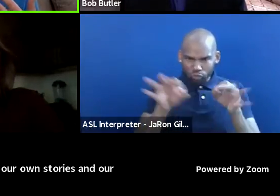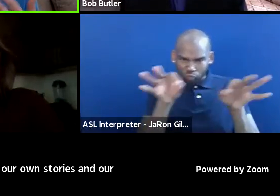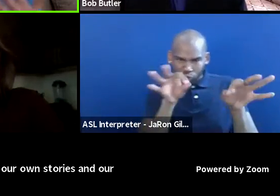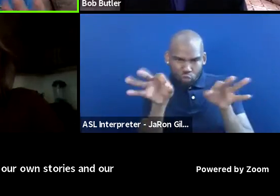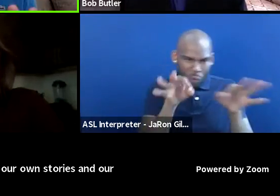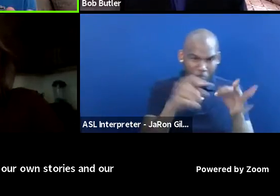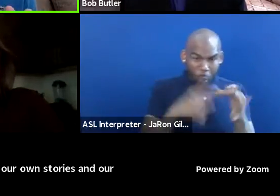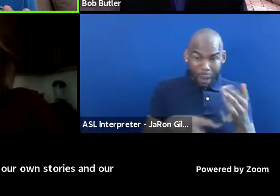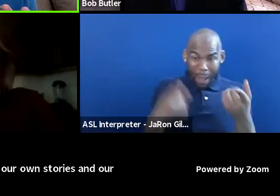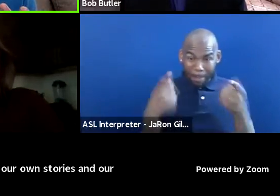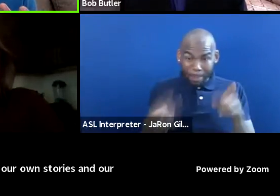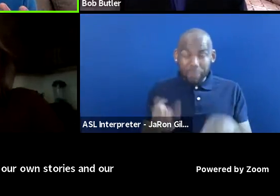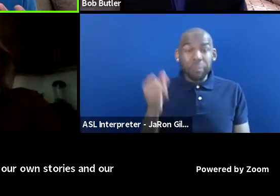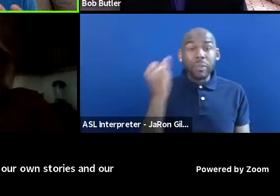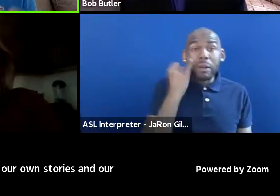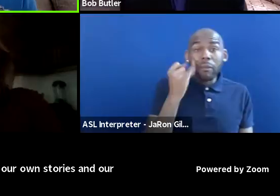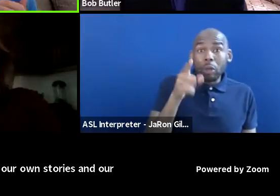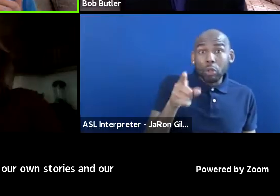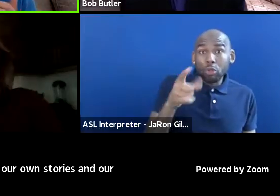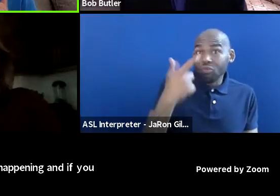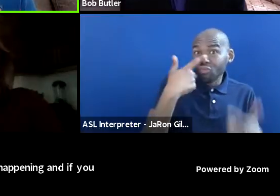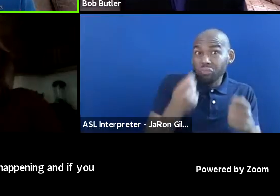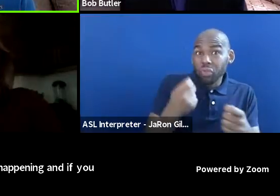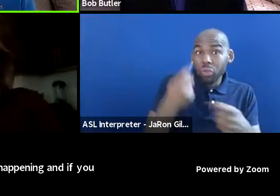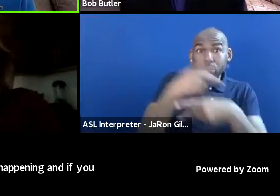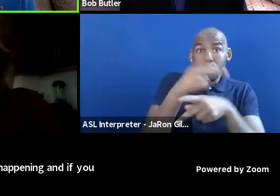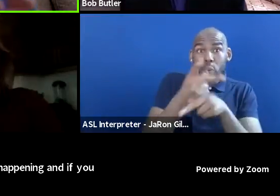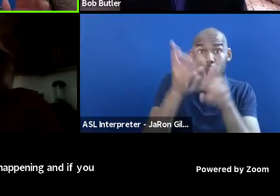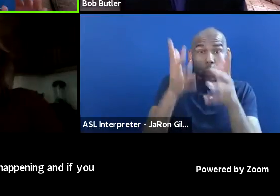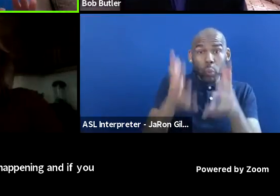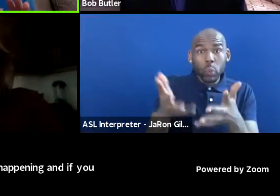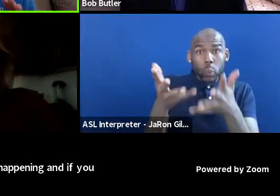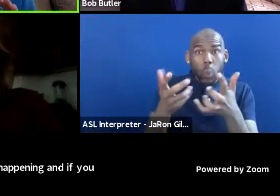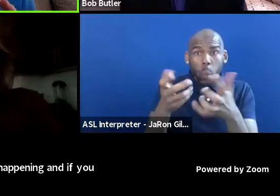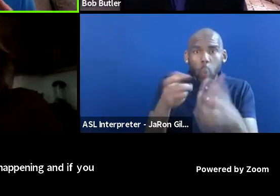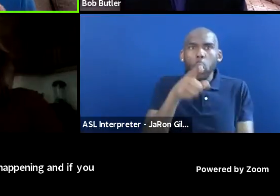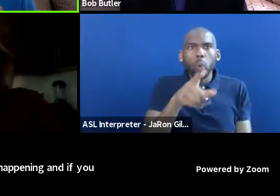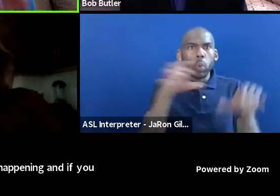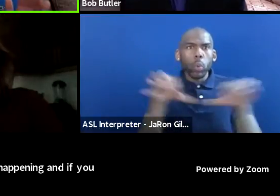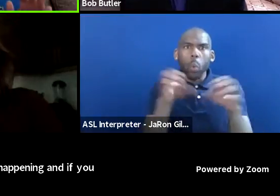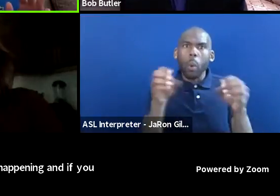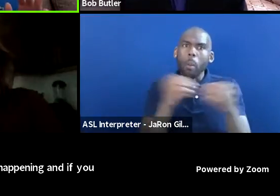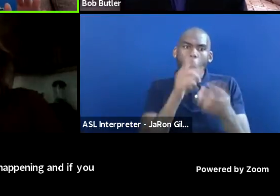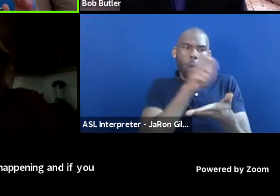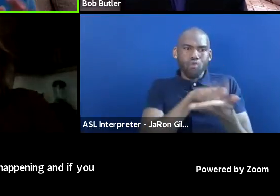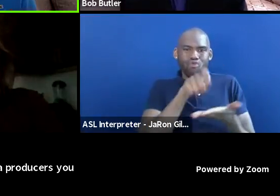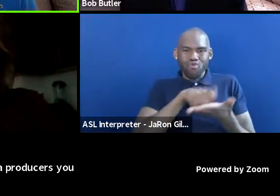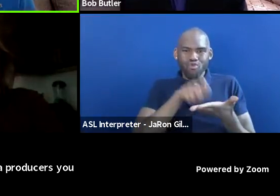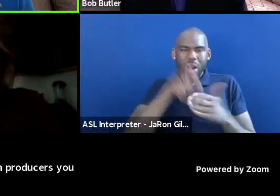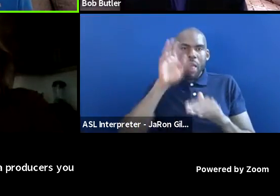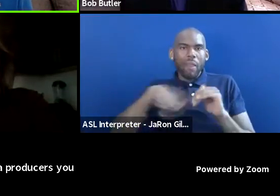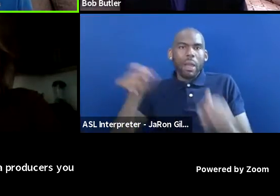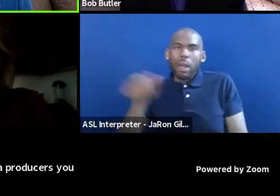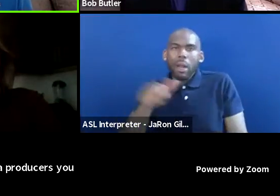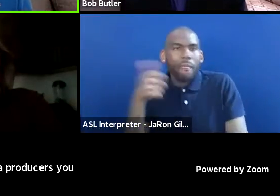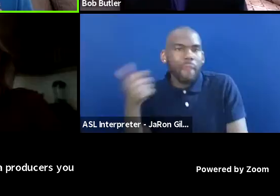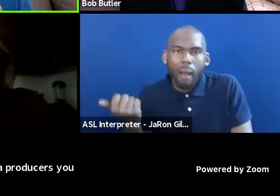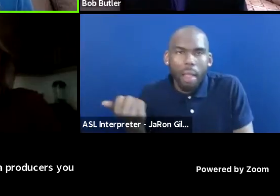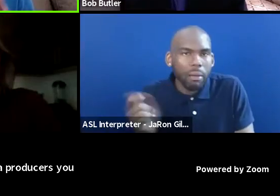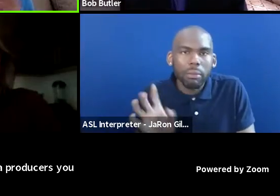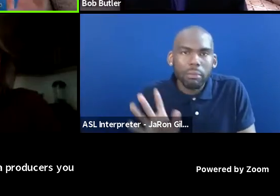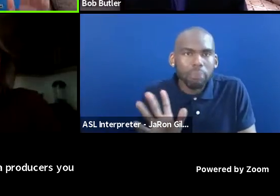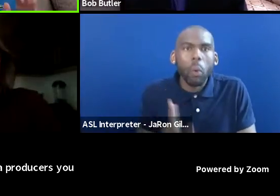if you are interested in becoming a producer, you are doing more writing than you're doing anything else. You are